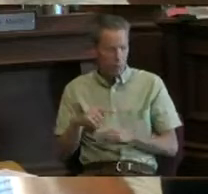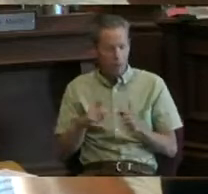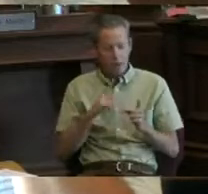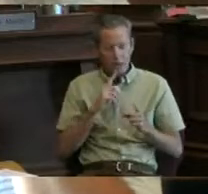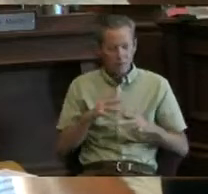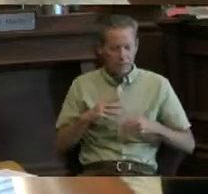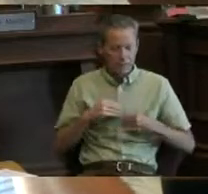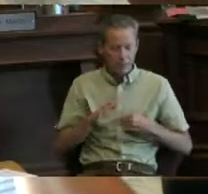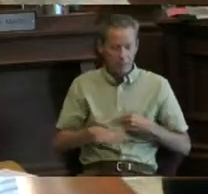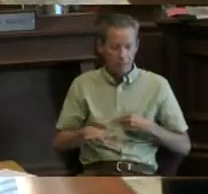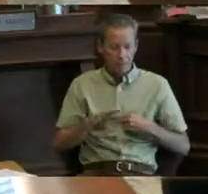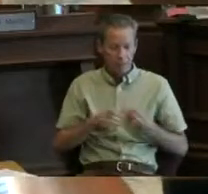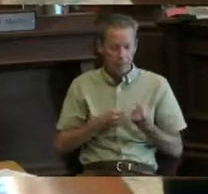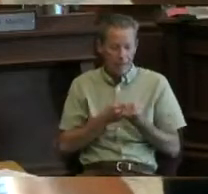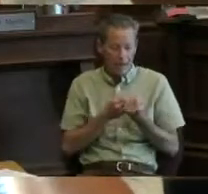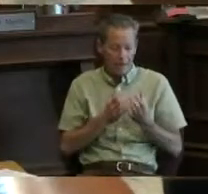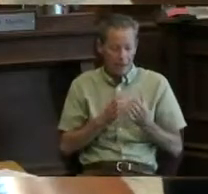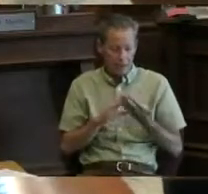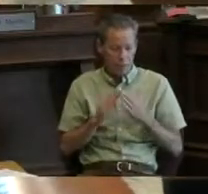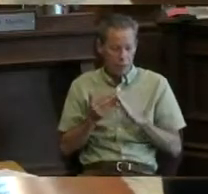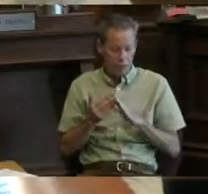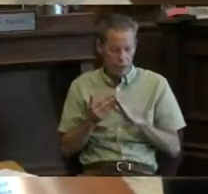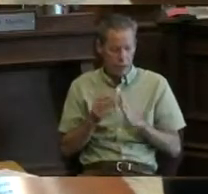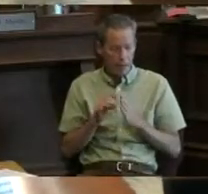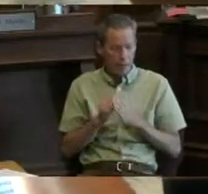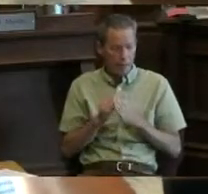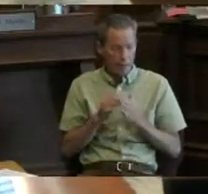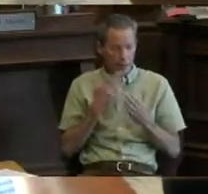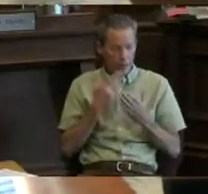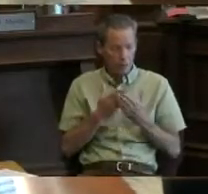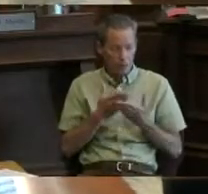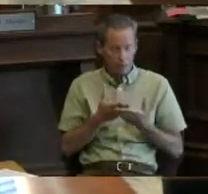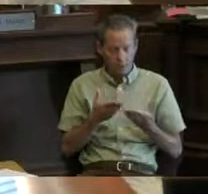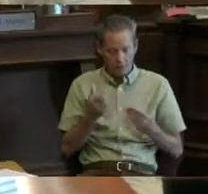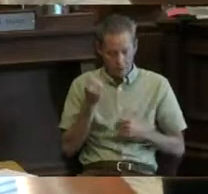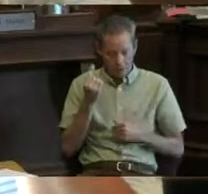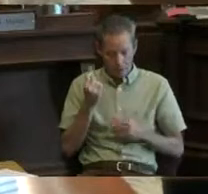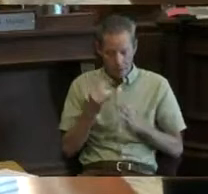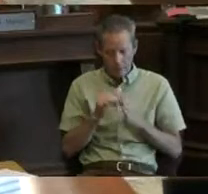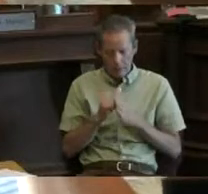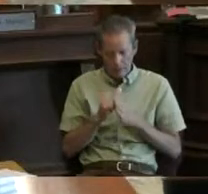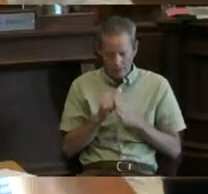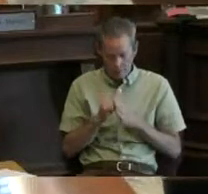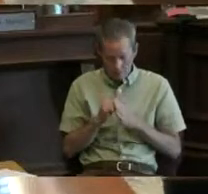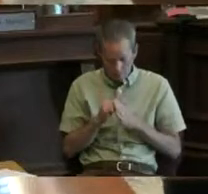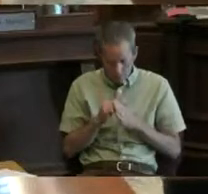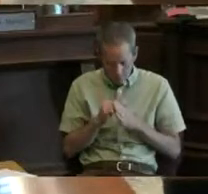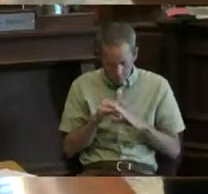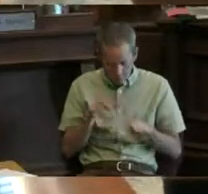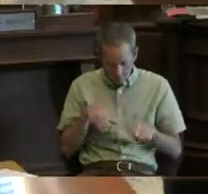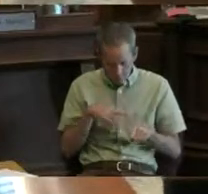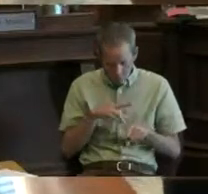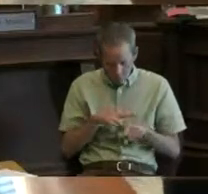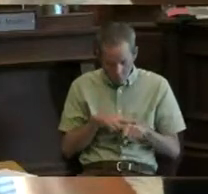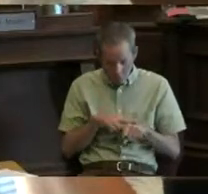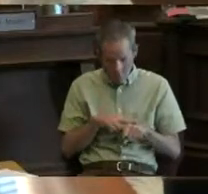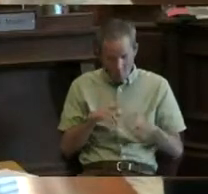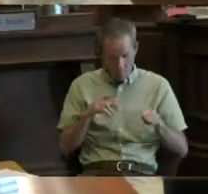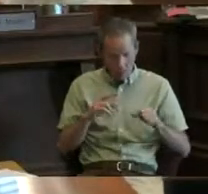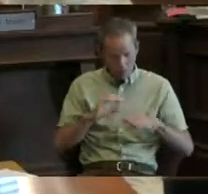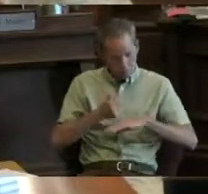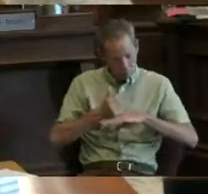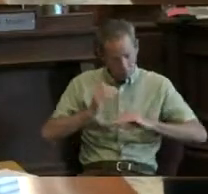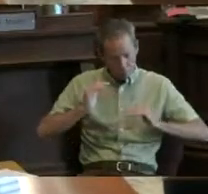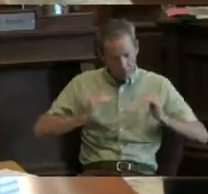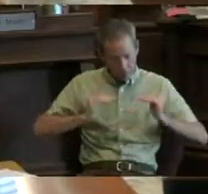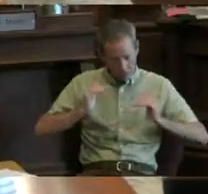even by the advocacy community that these are good things. Now, with that said, of course, we're always looking at bringing balance again.